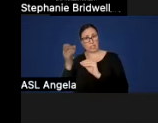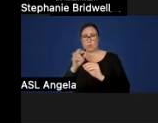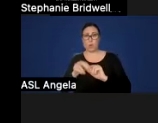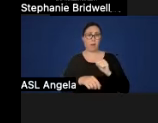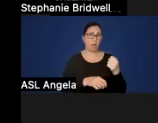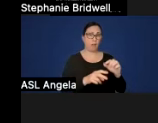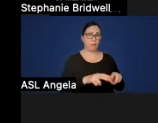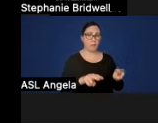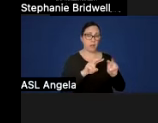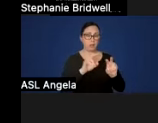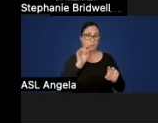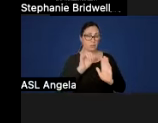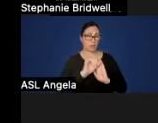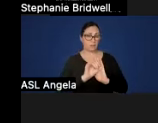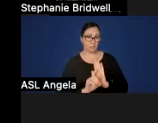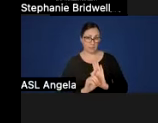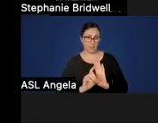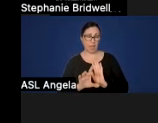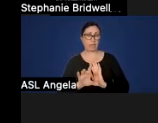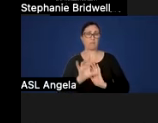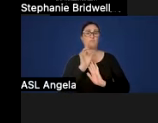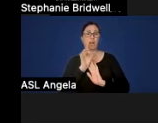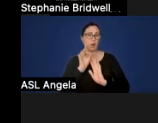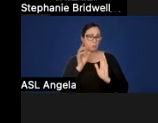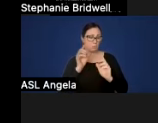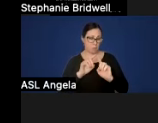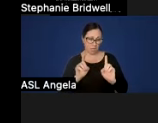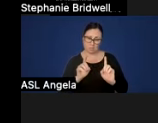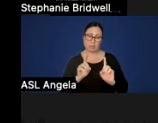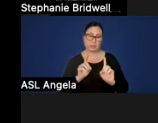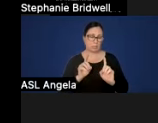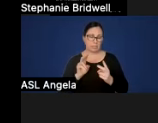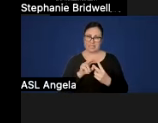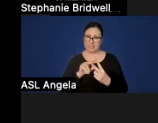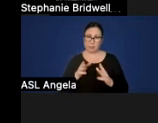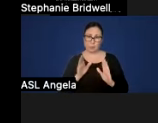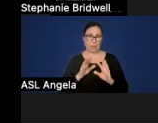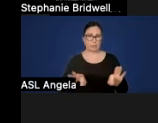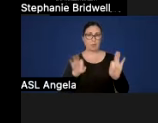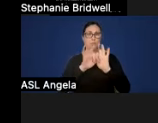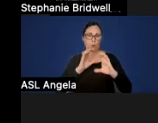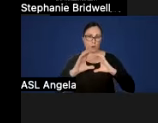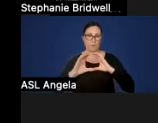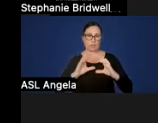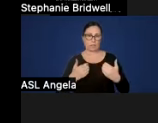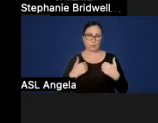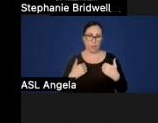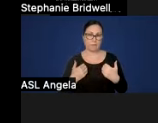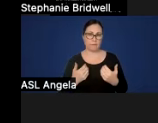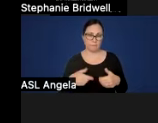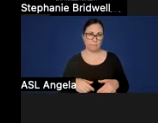identified, but it's an important conversation to have when we're doing this work. Next slide,